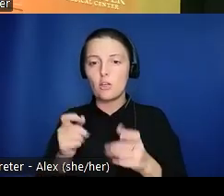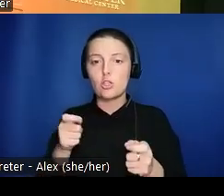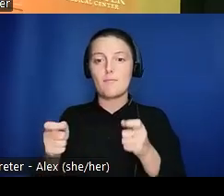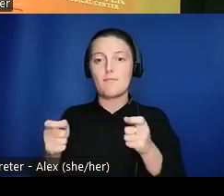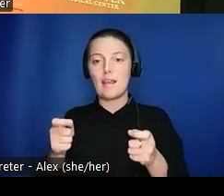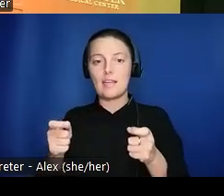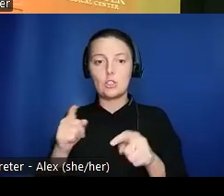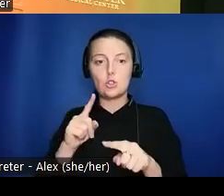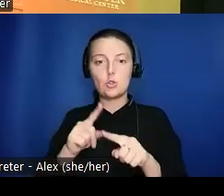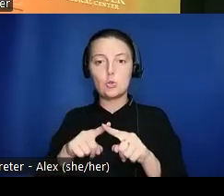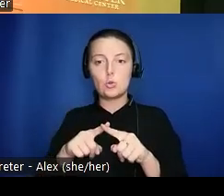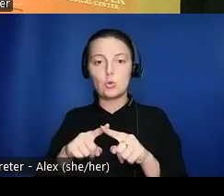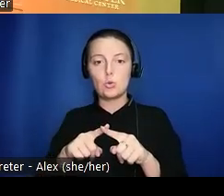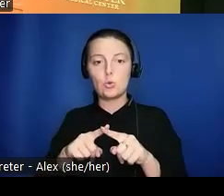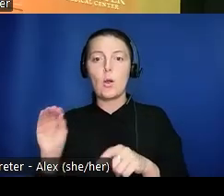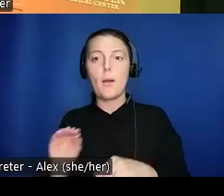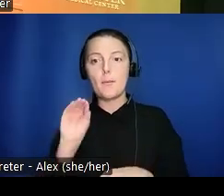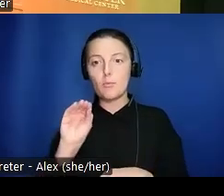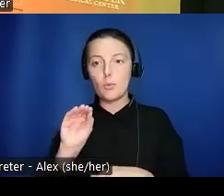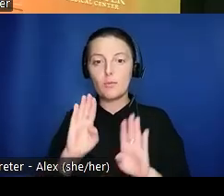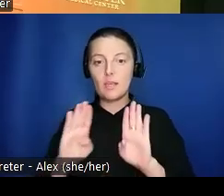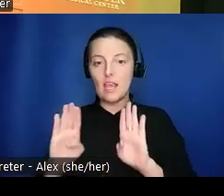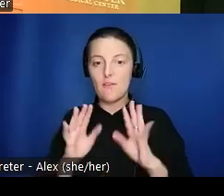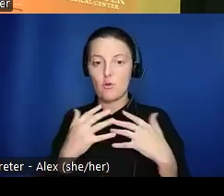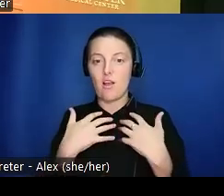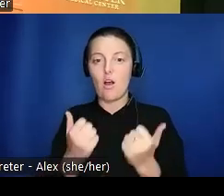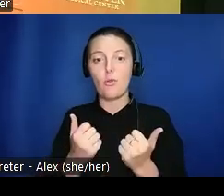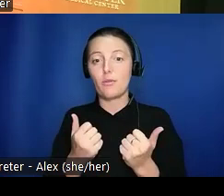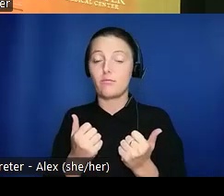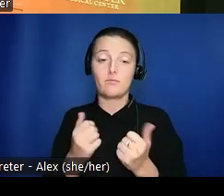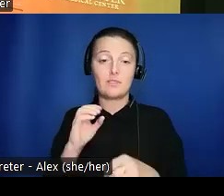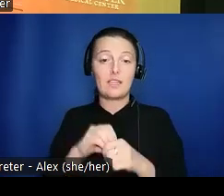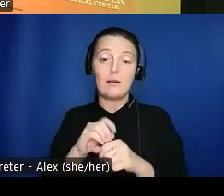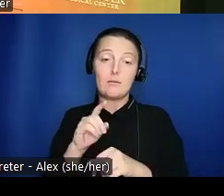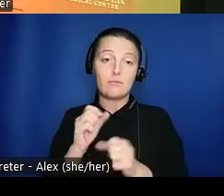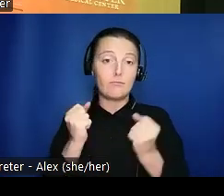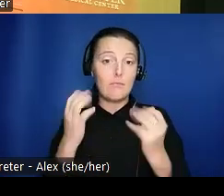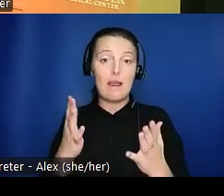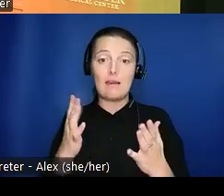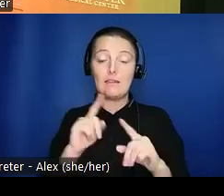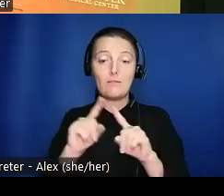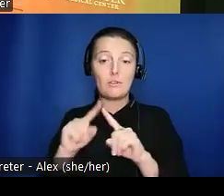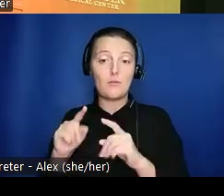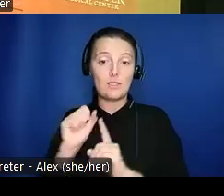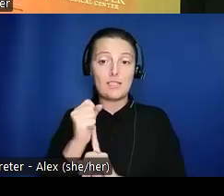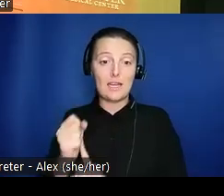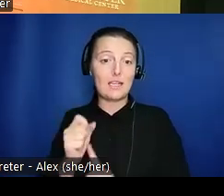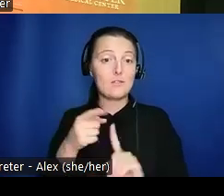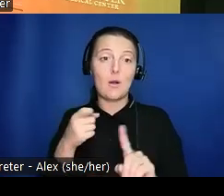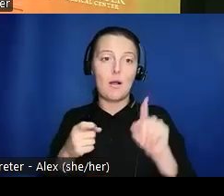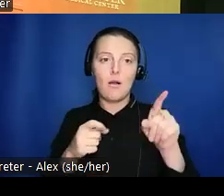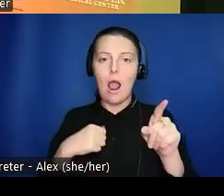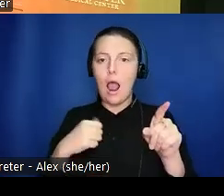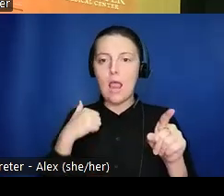many different settings, ranging all the way from GI to neurology to sleep to allergy. I'm not going to just read all of them,